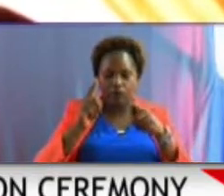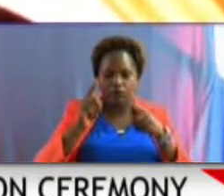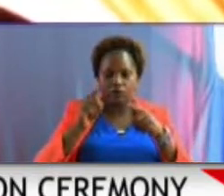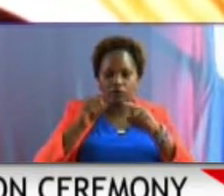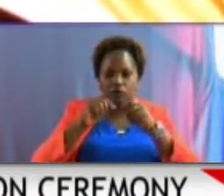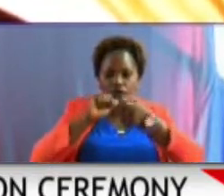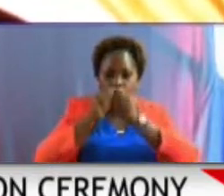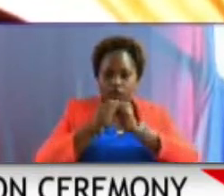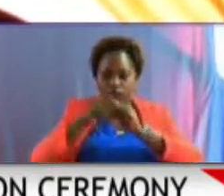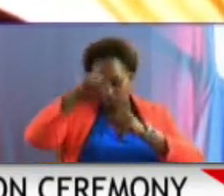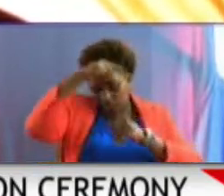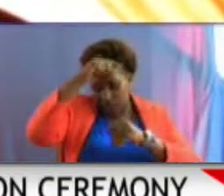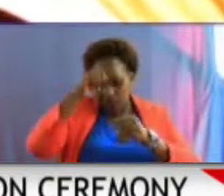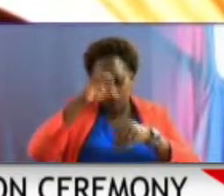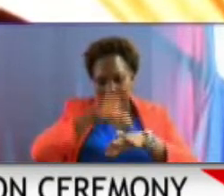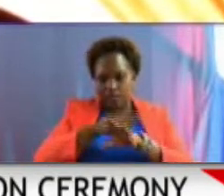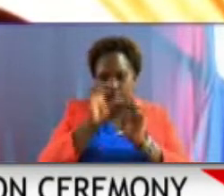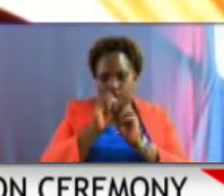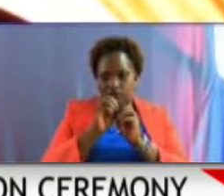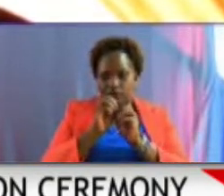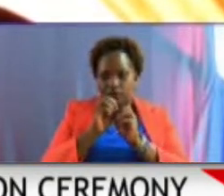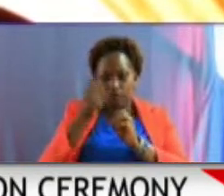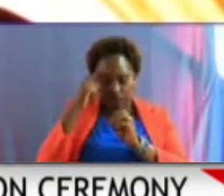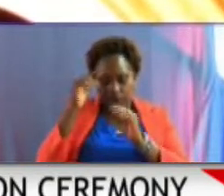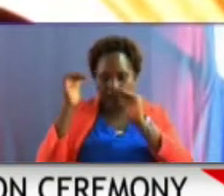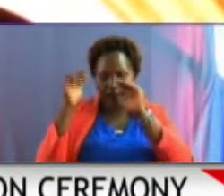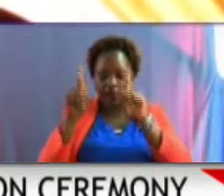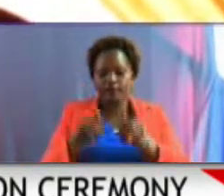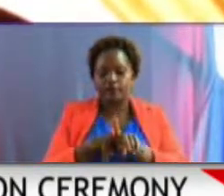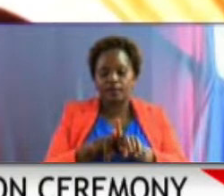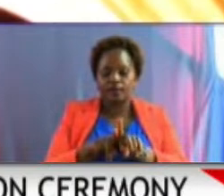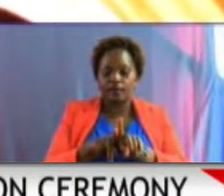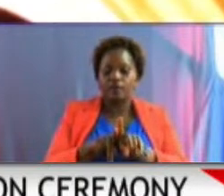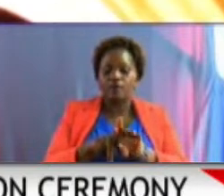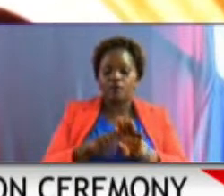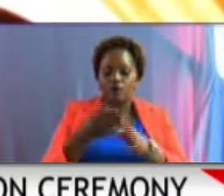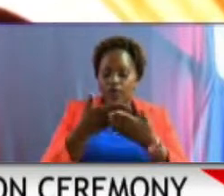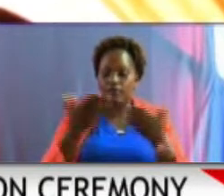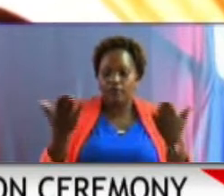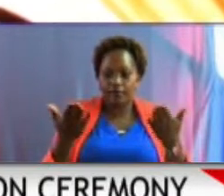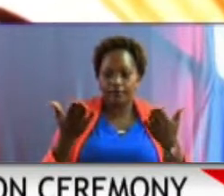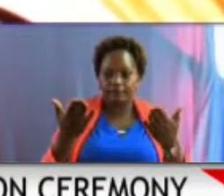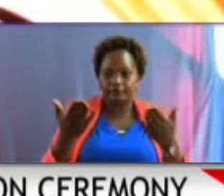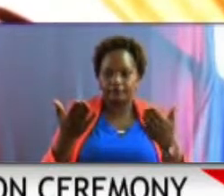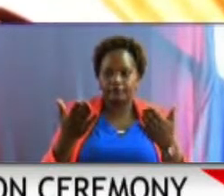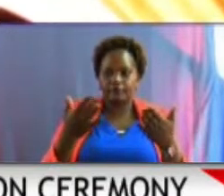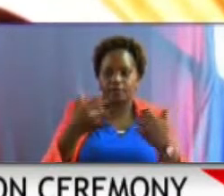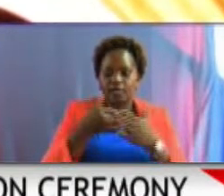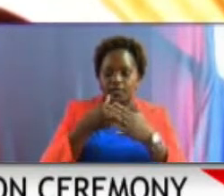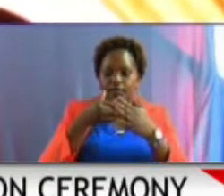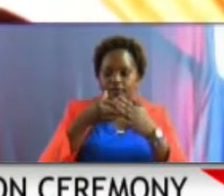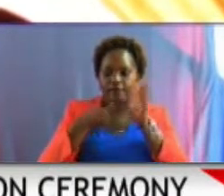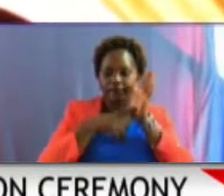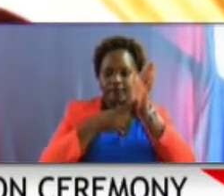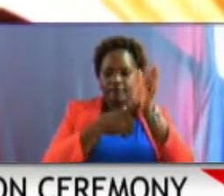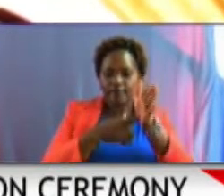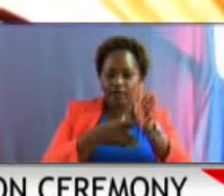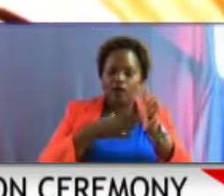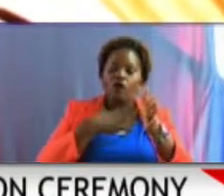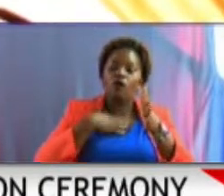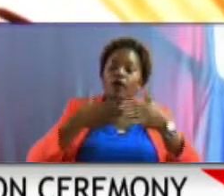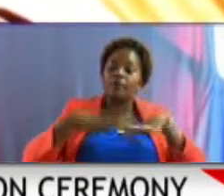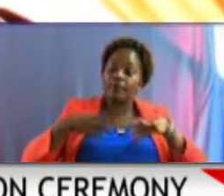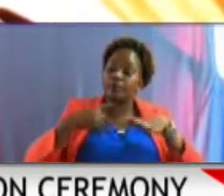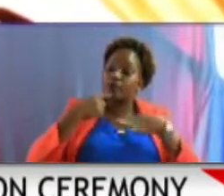the one who did not, many times we've seen they are the same. So go out there, represent us. We want people to